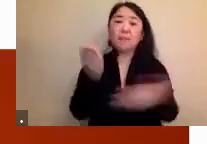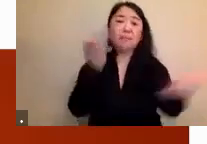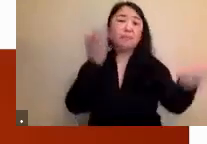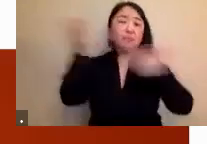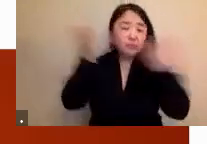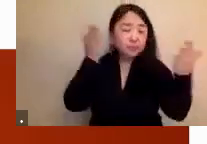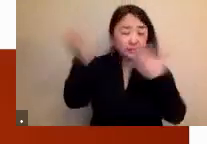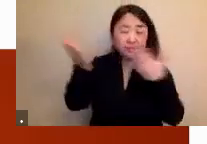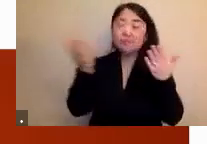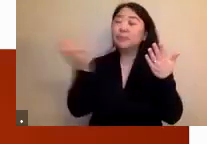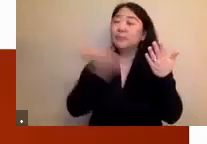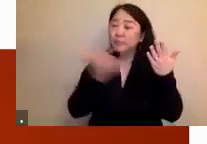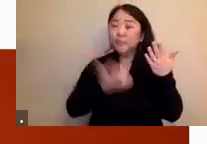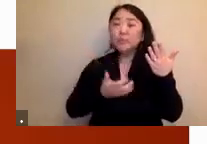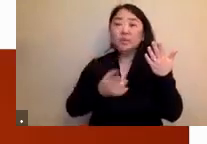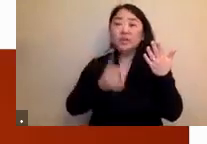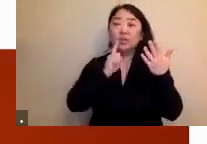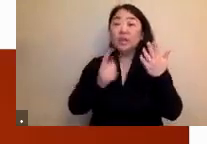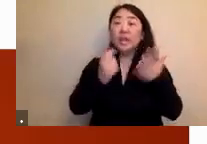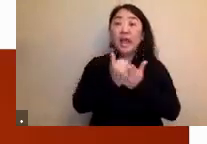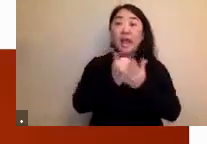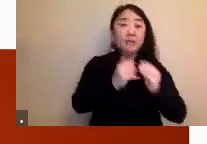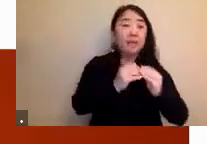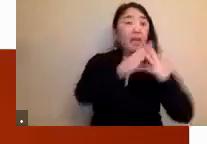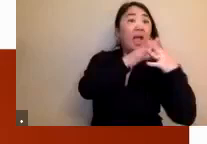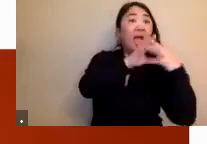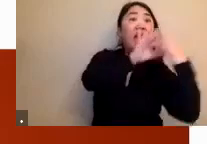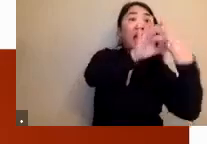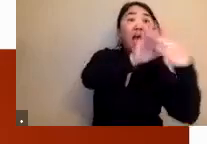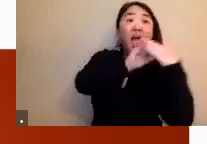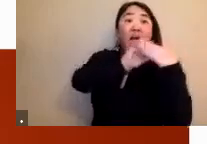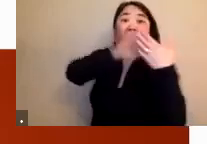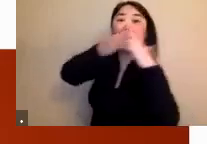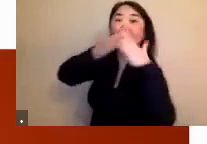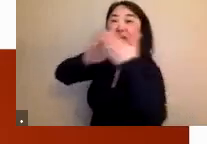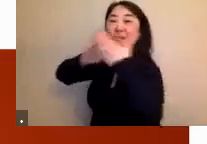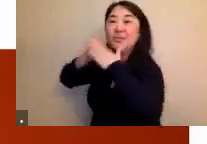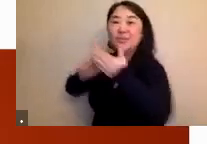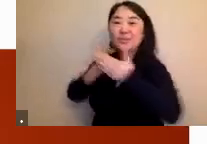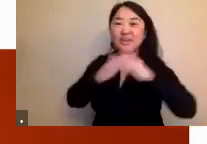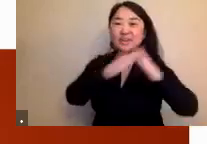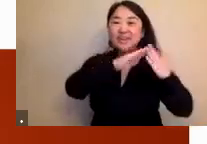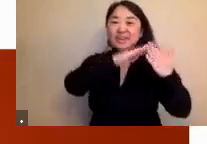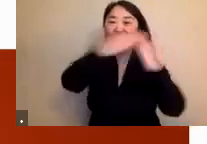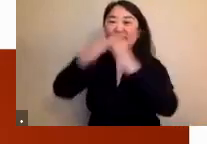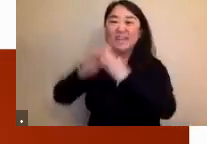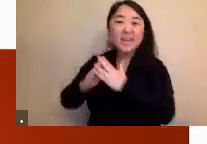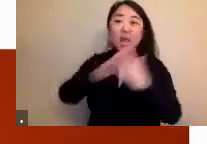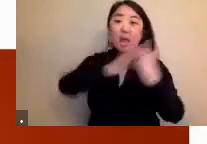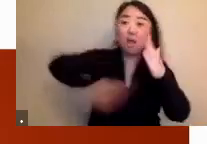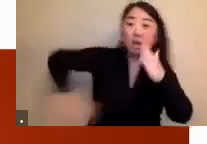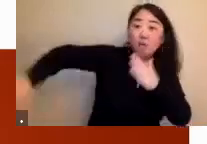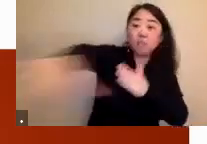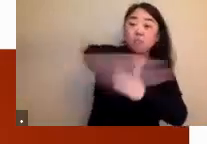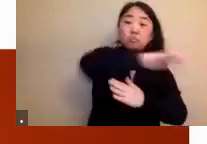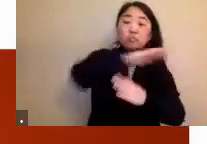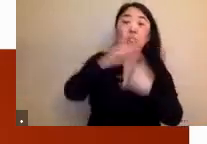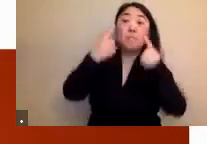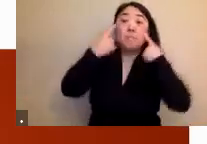services. It builds communities. Communities are built around access